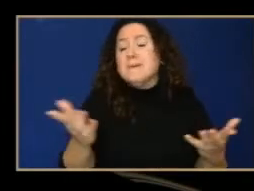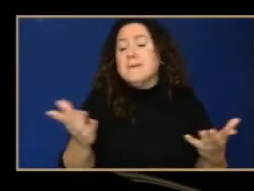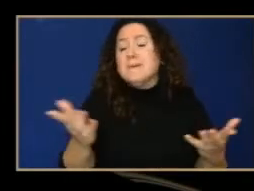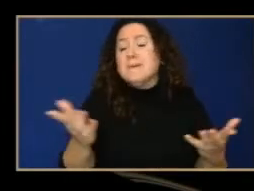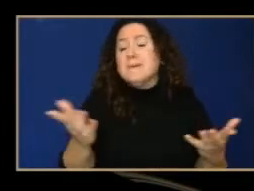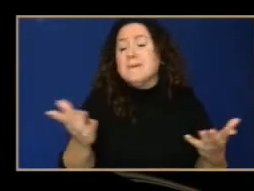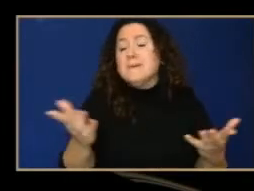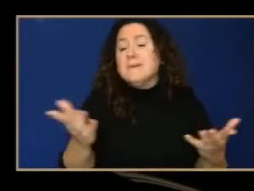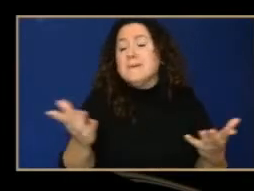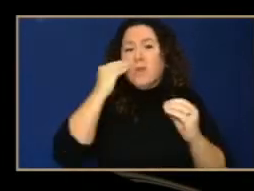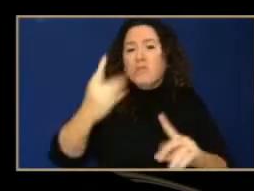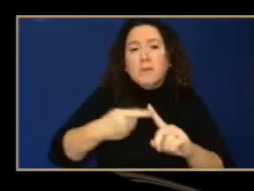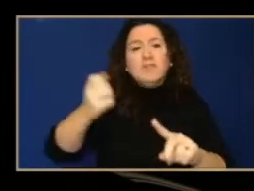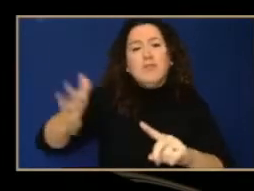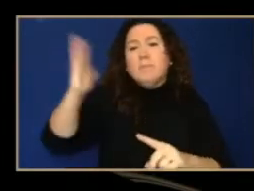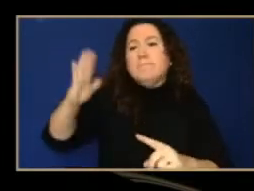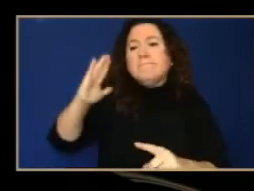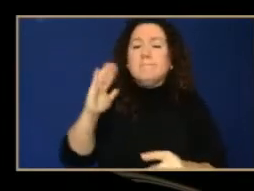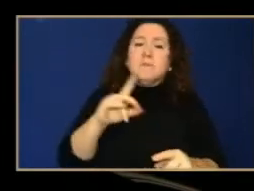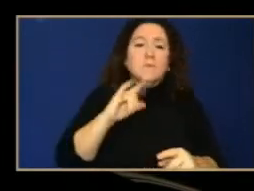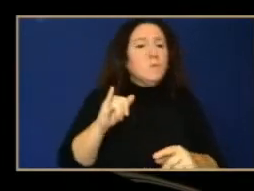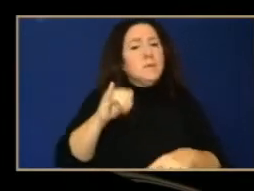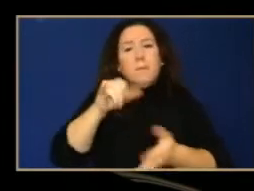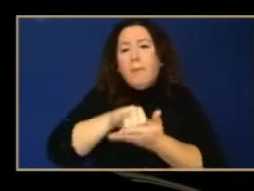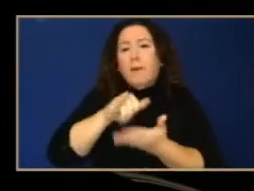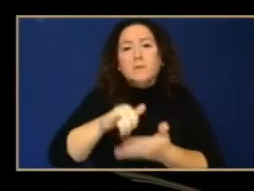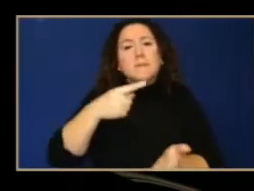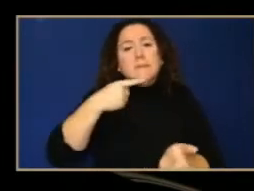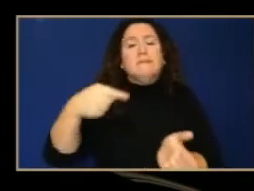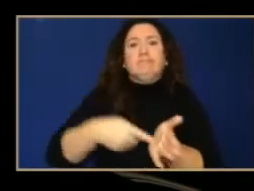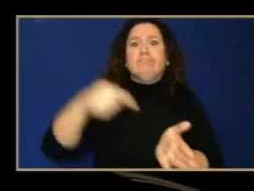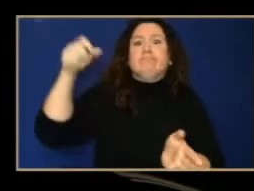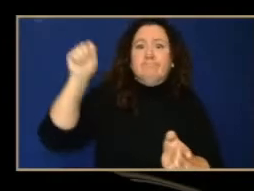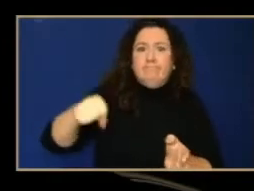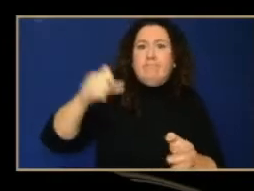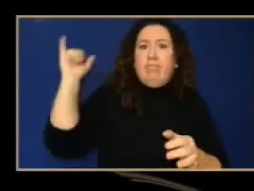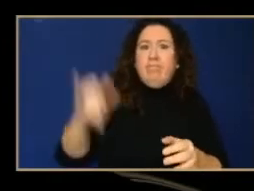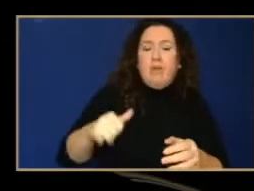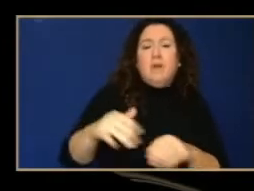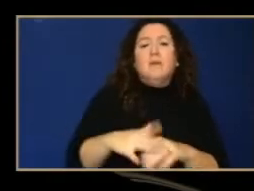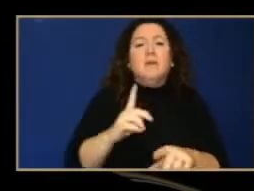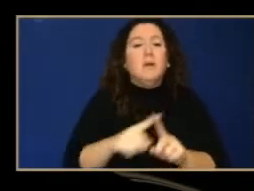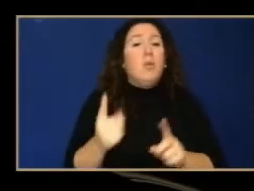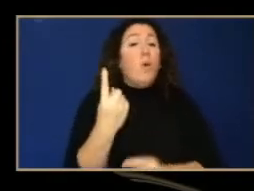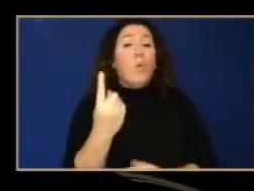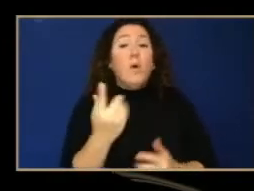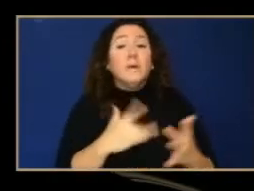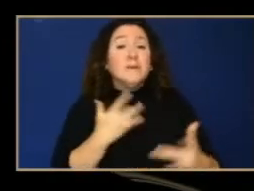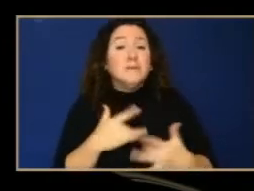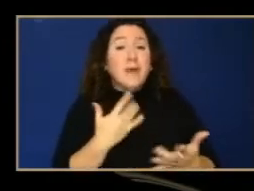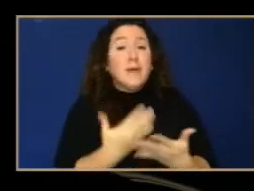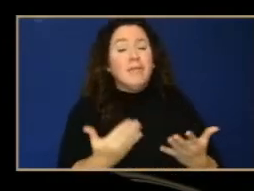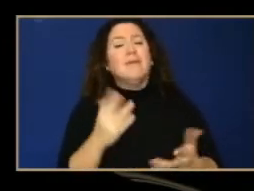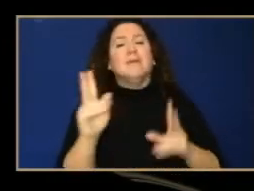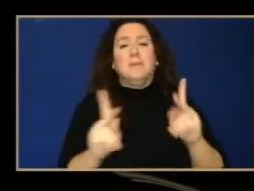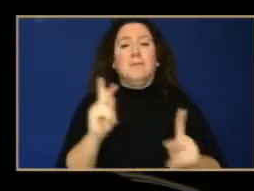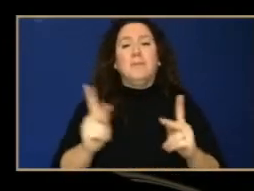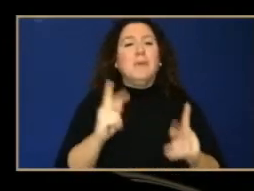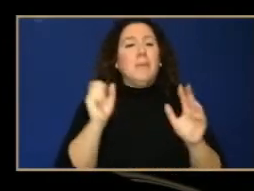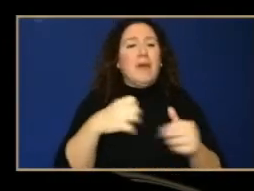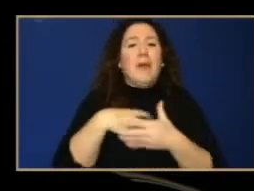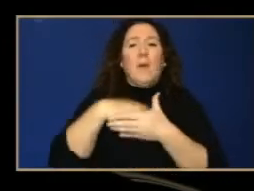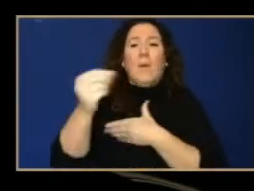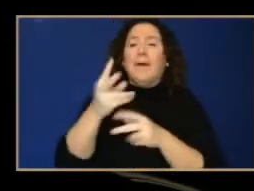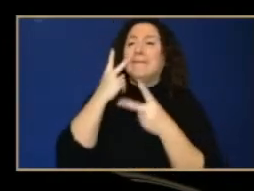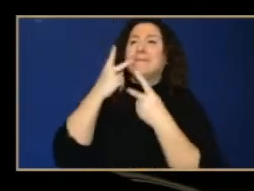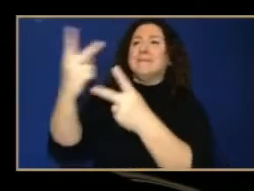that everybody on Earth is going to be able to go out and see this and continue this deep connection between people on the Earth and